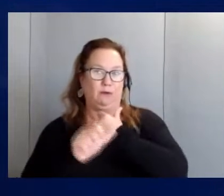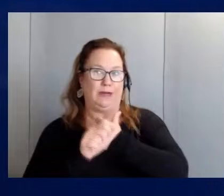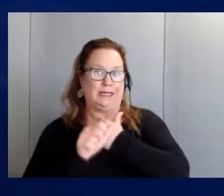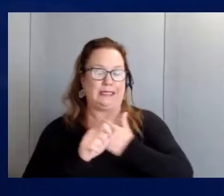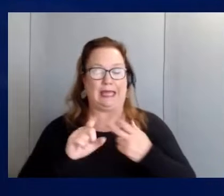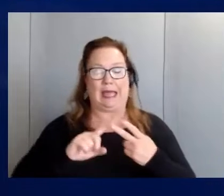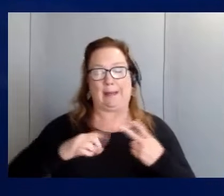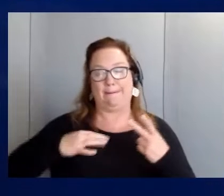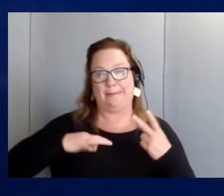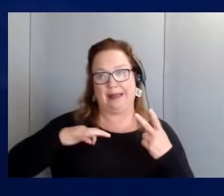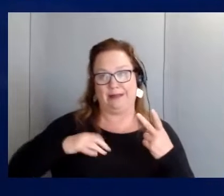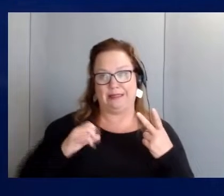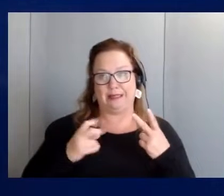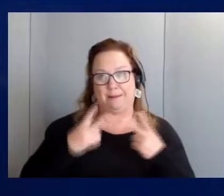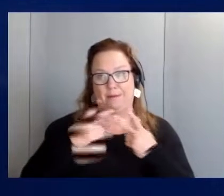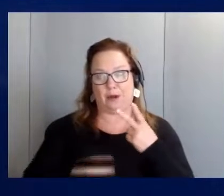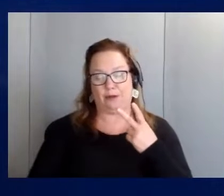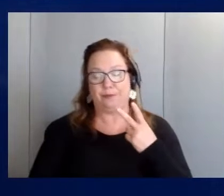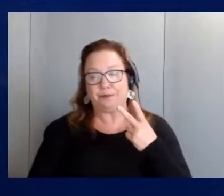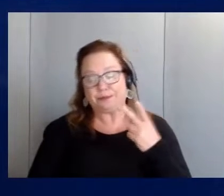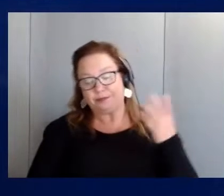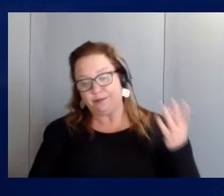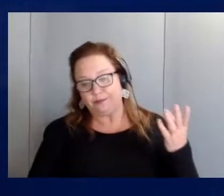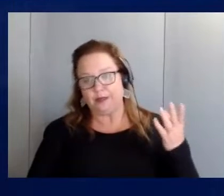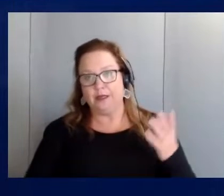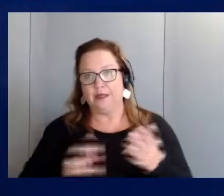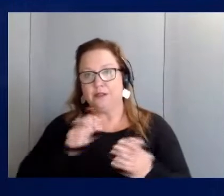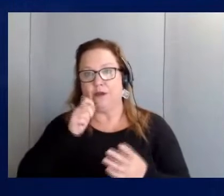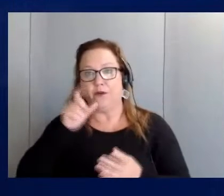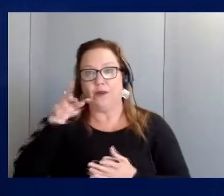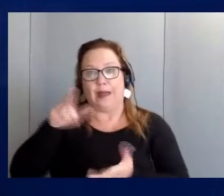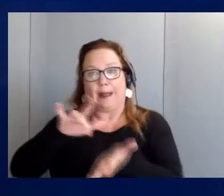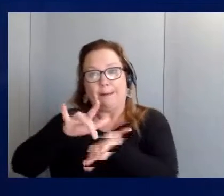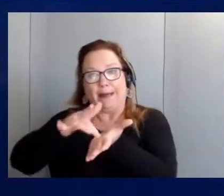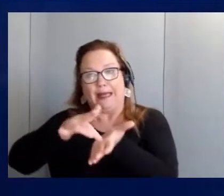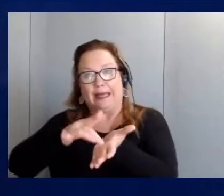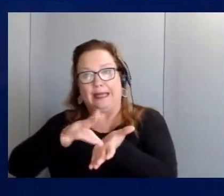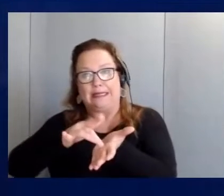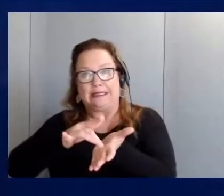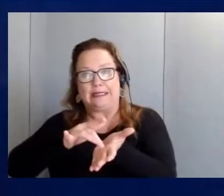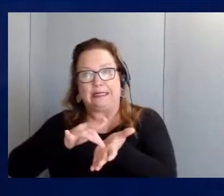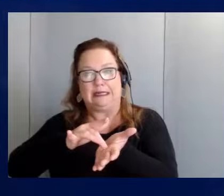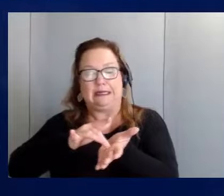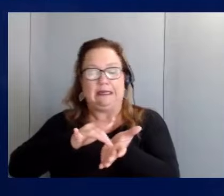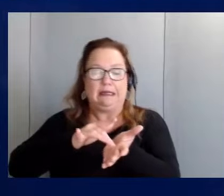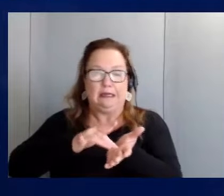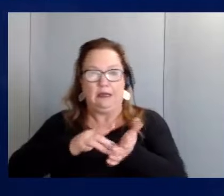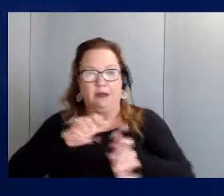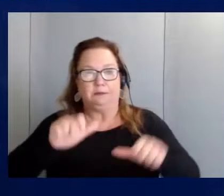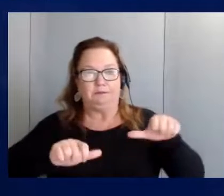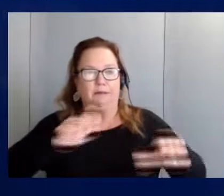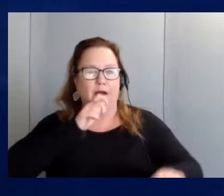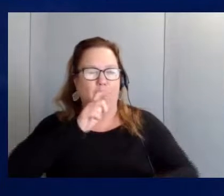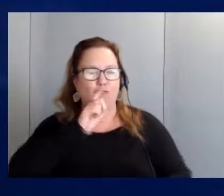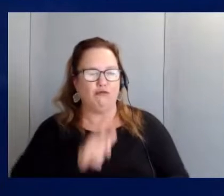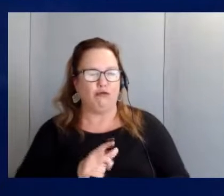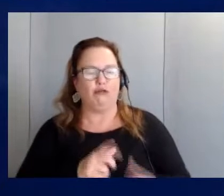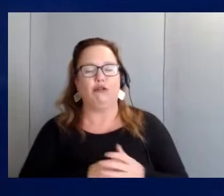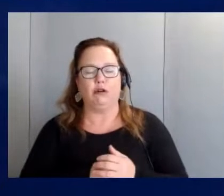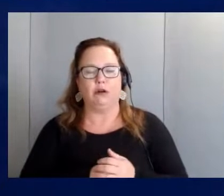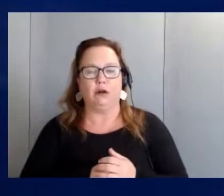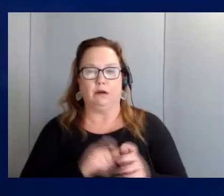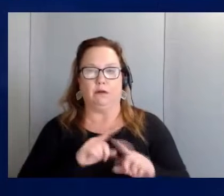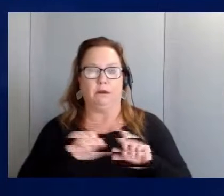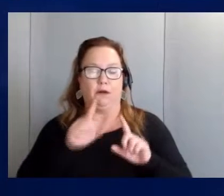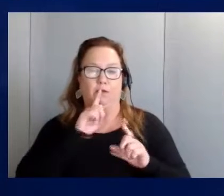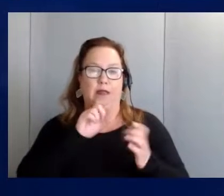so I'm not sure yet that we know for that particular medication exactly where everything pans out. But that's really the